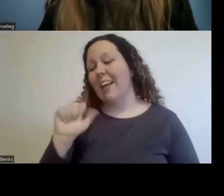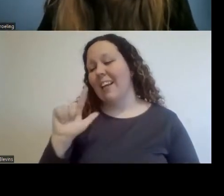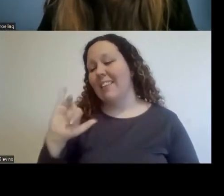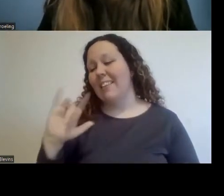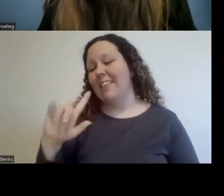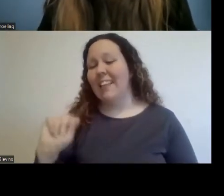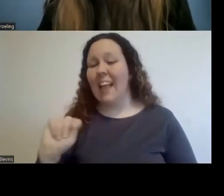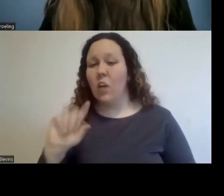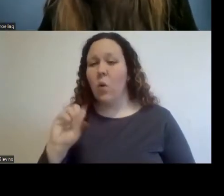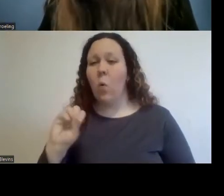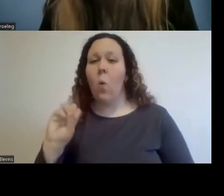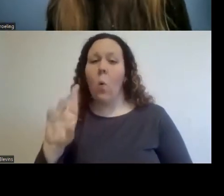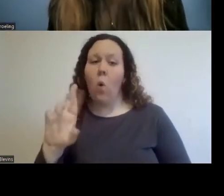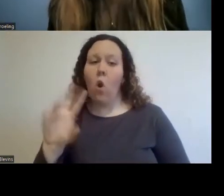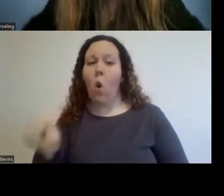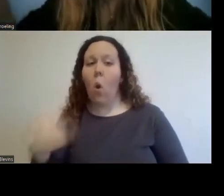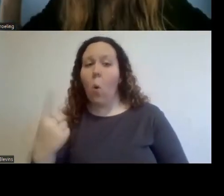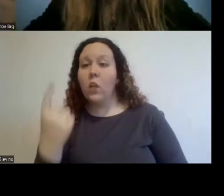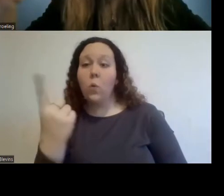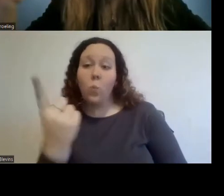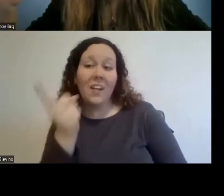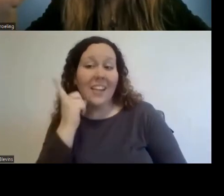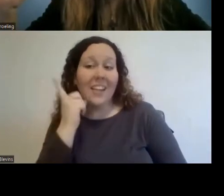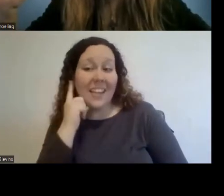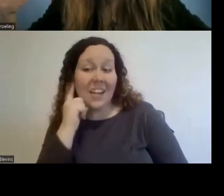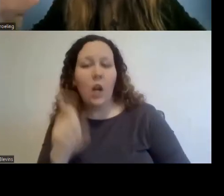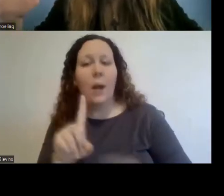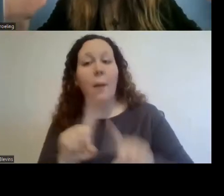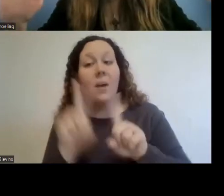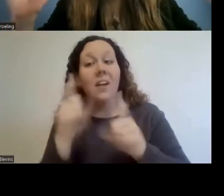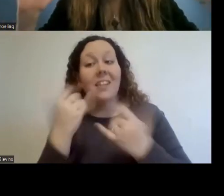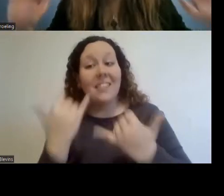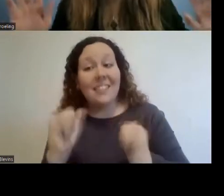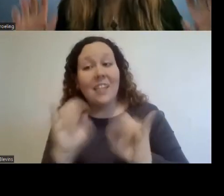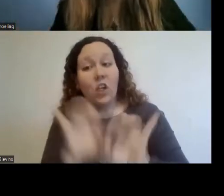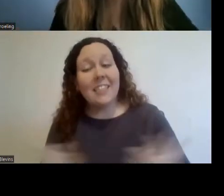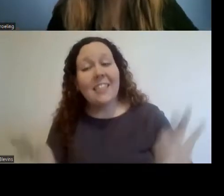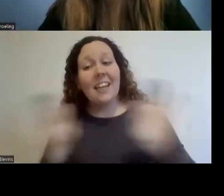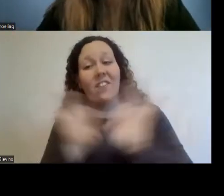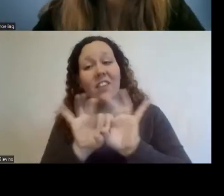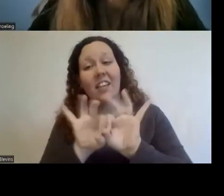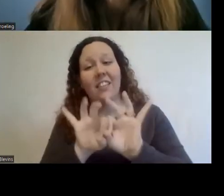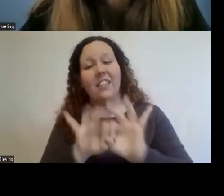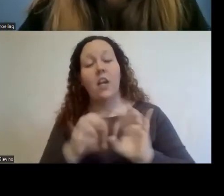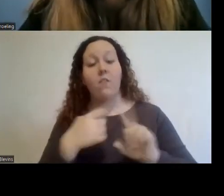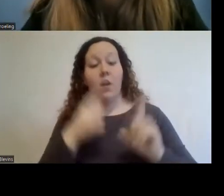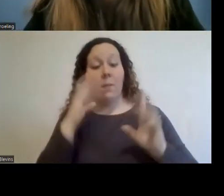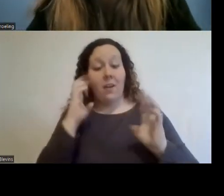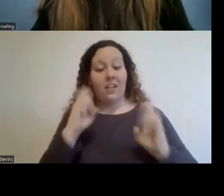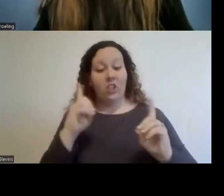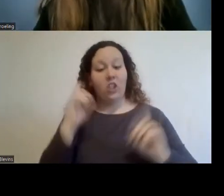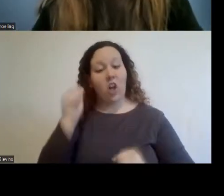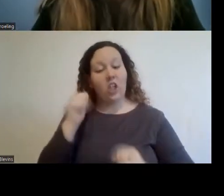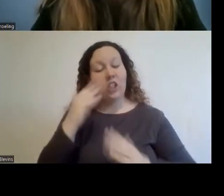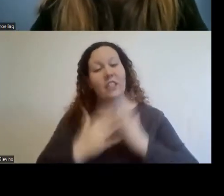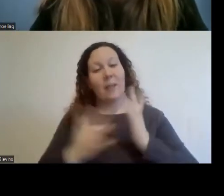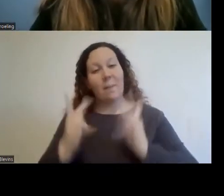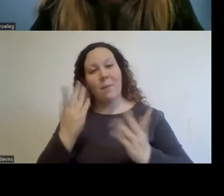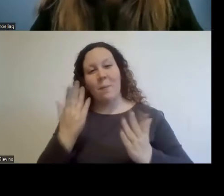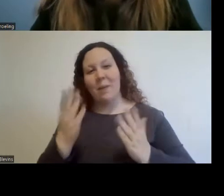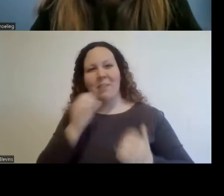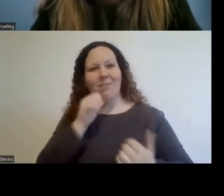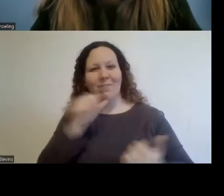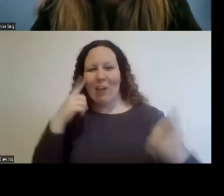significant. And again, coming from an educational audiologist, some people may not agree with me, but they may miss